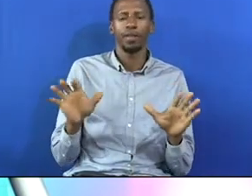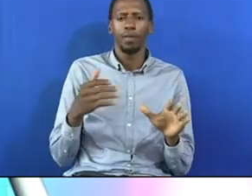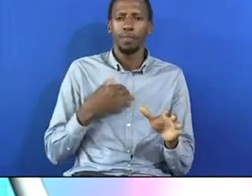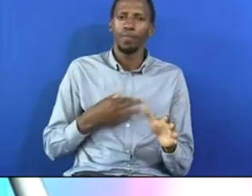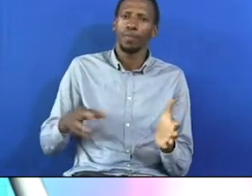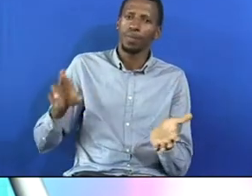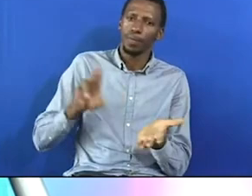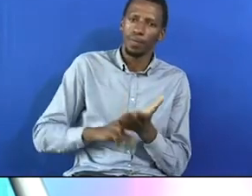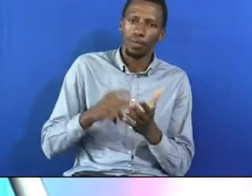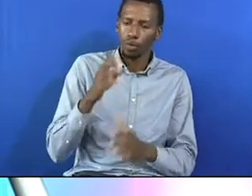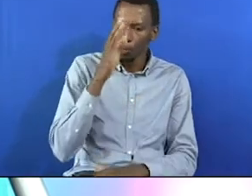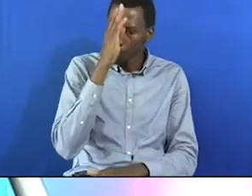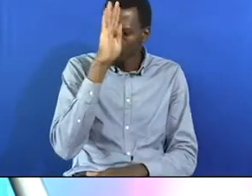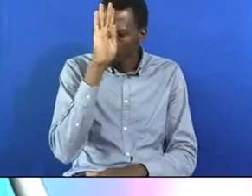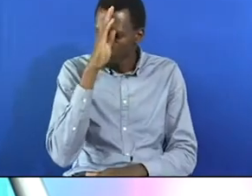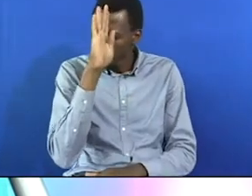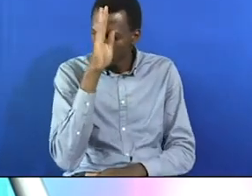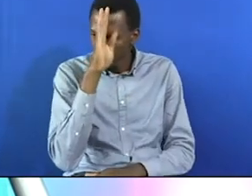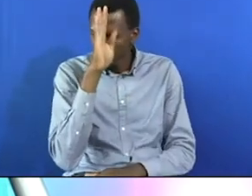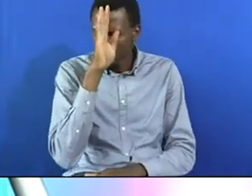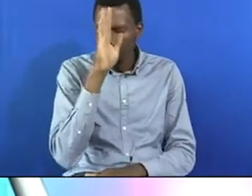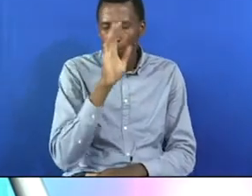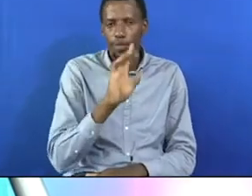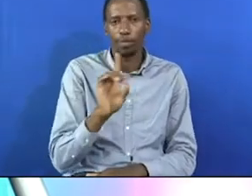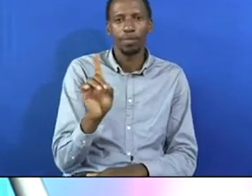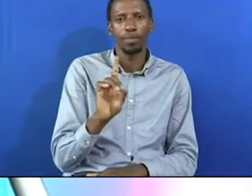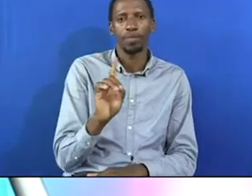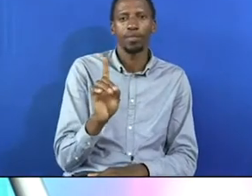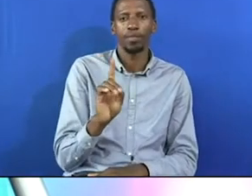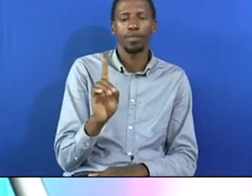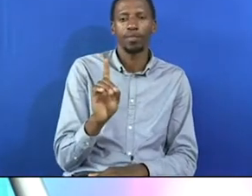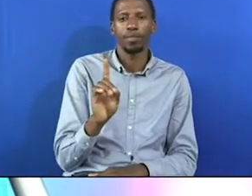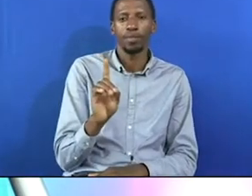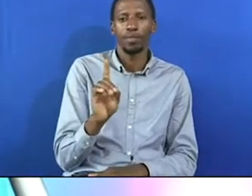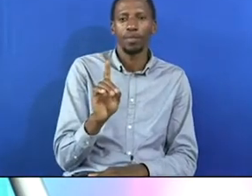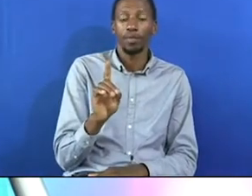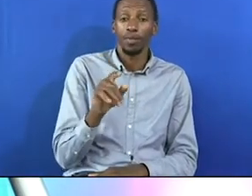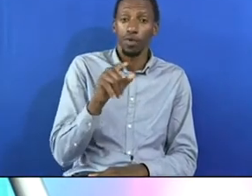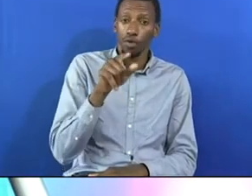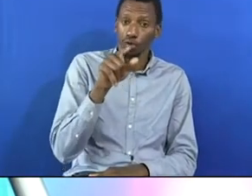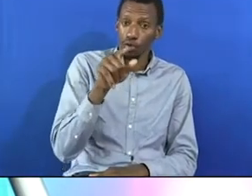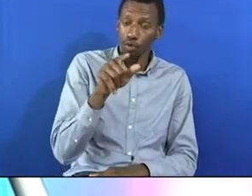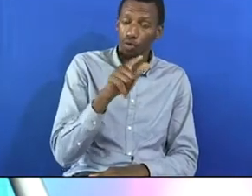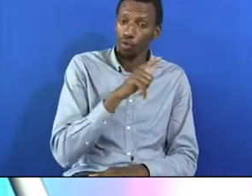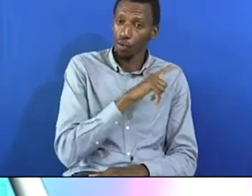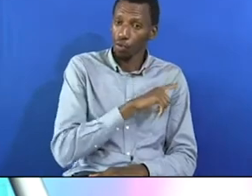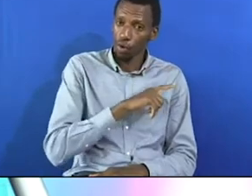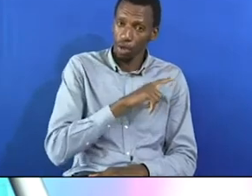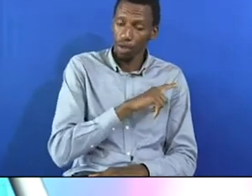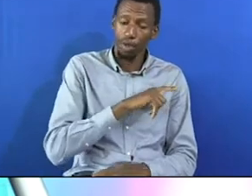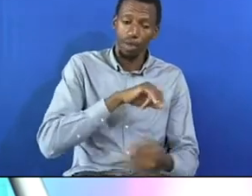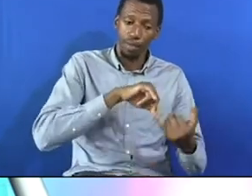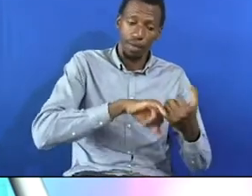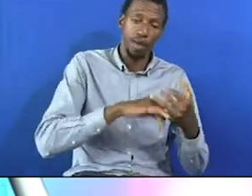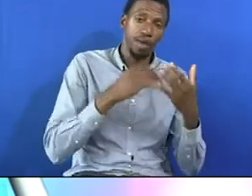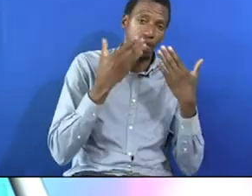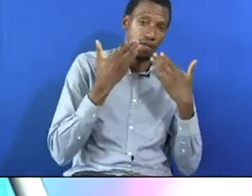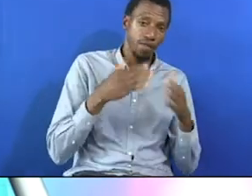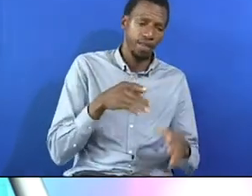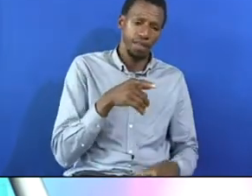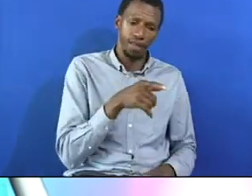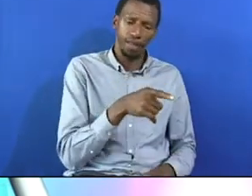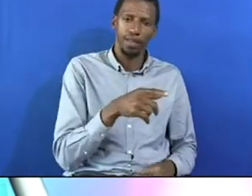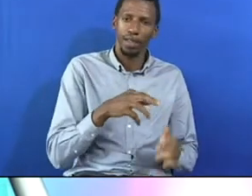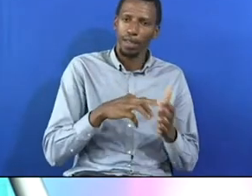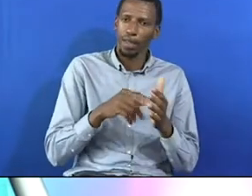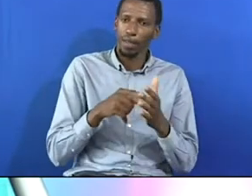that there is no doubt that I said it. Are we together, friends? Just the fact that you are lucky to be married does not